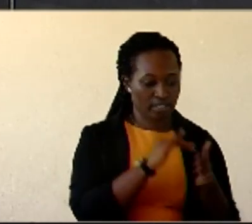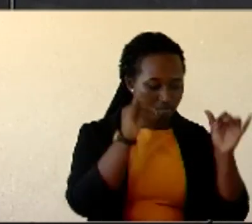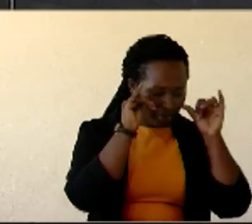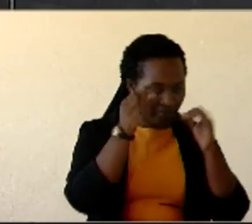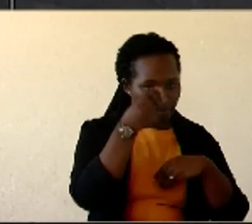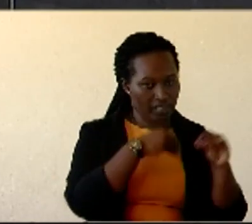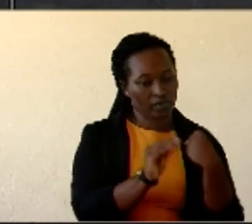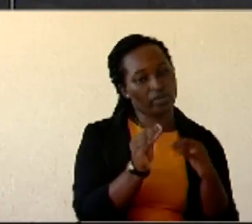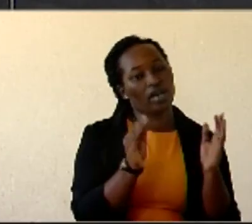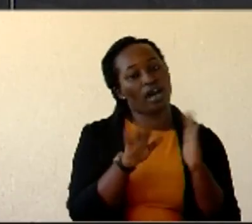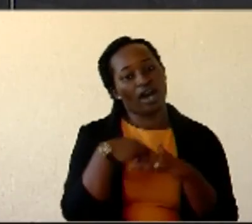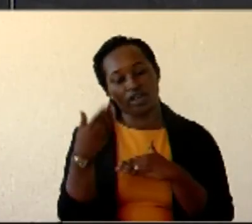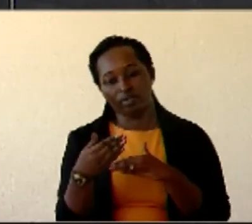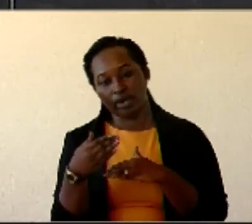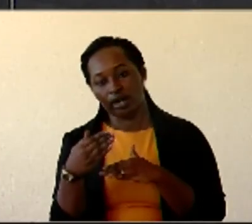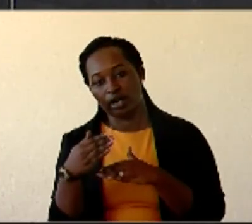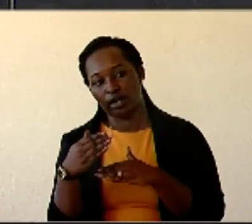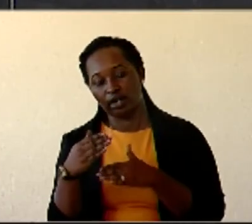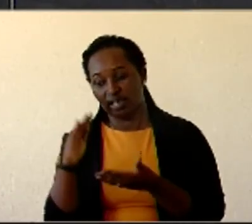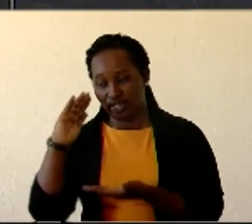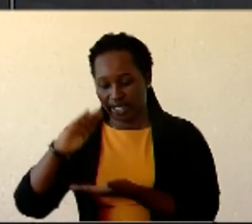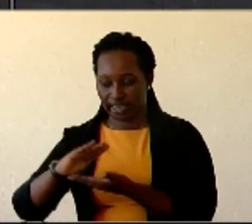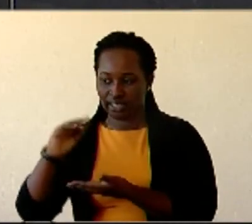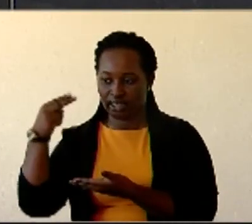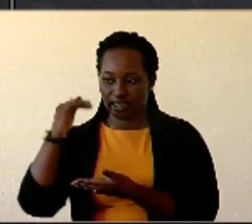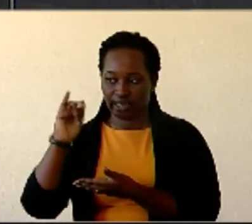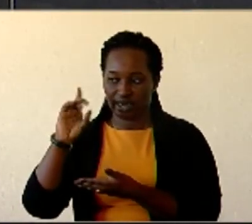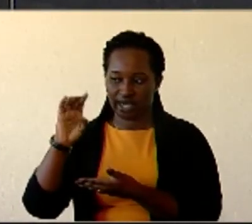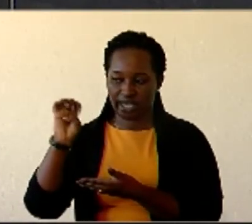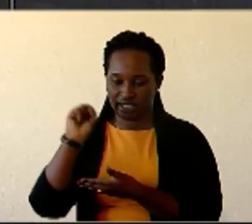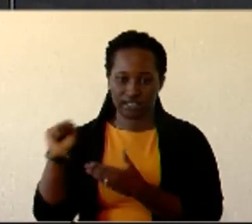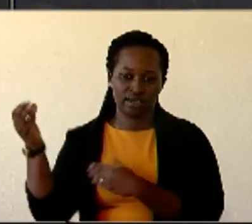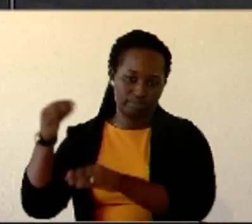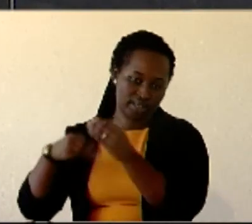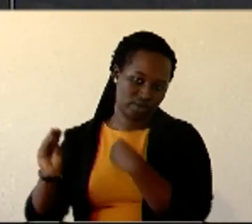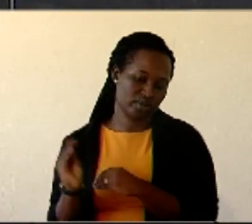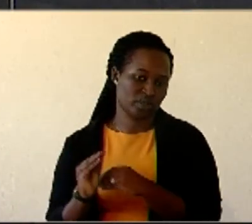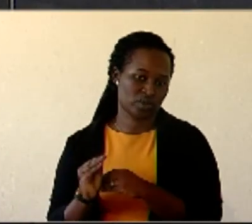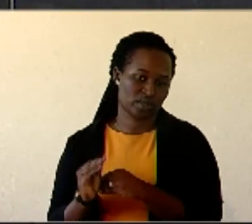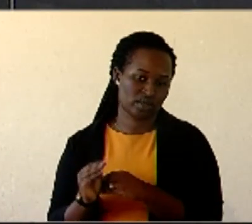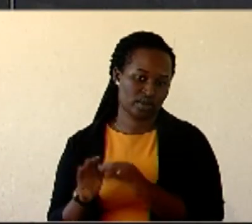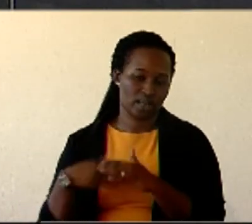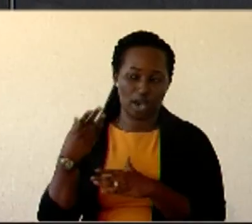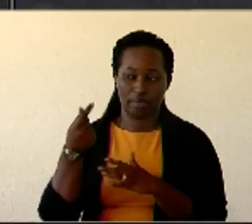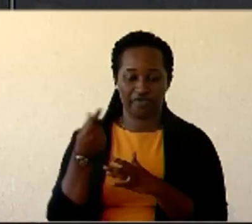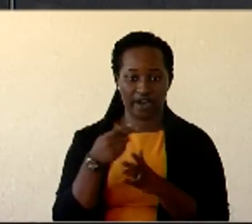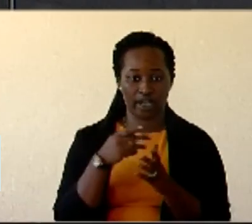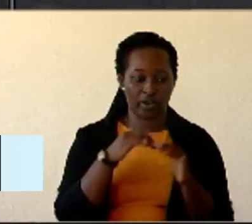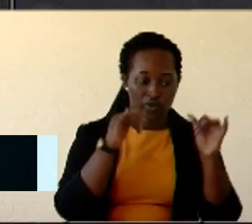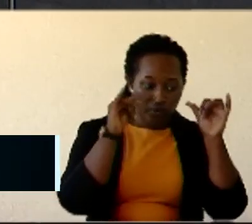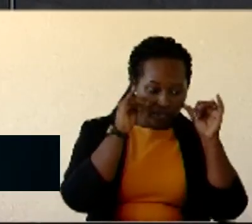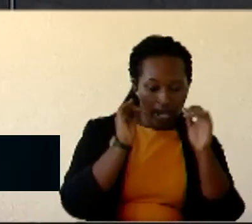and therefore less hides will be supplied. So the price of beef affects